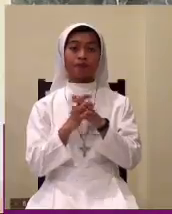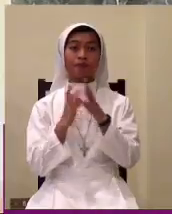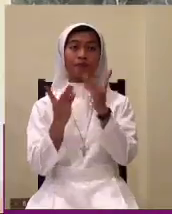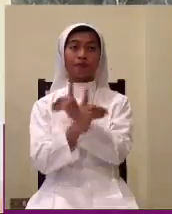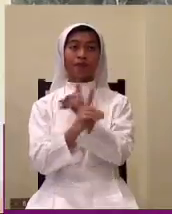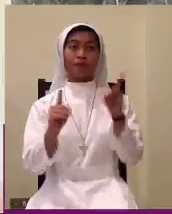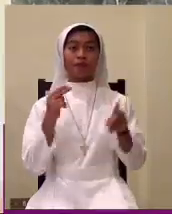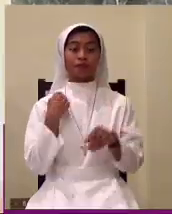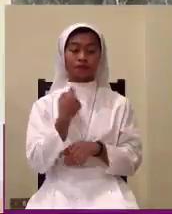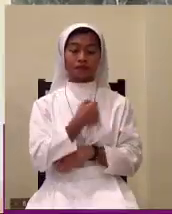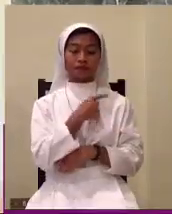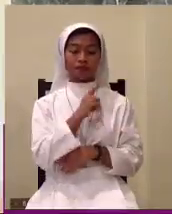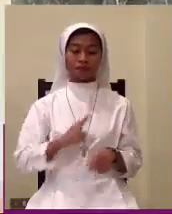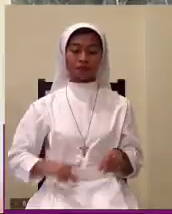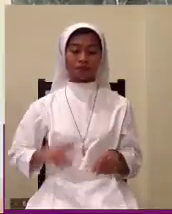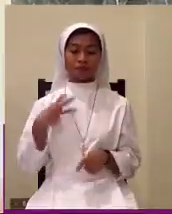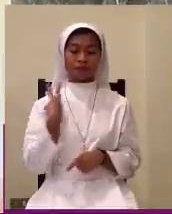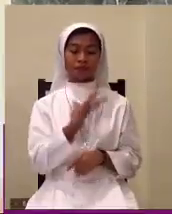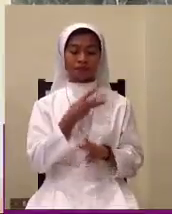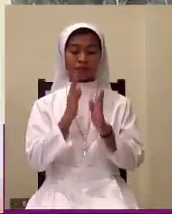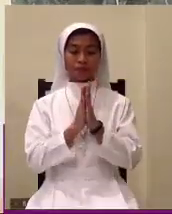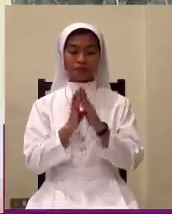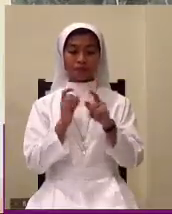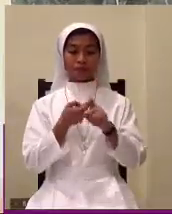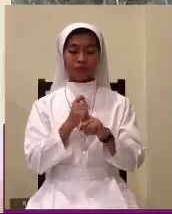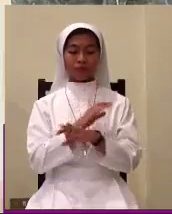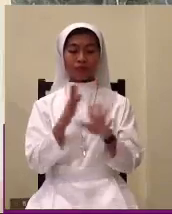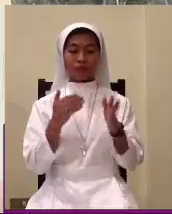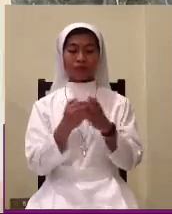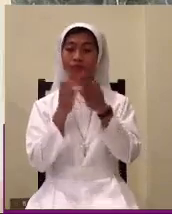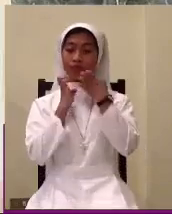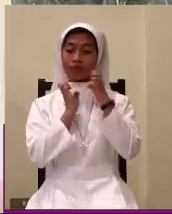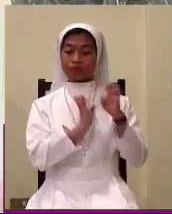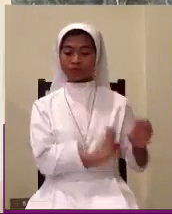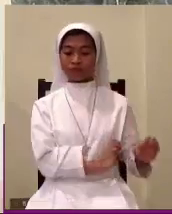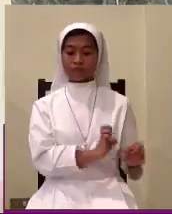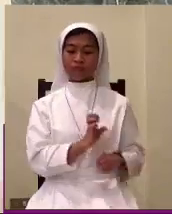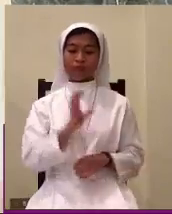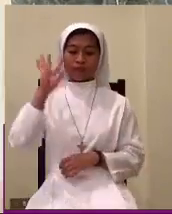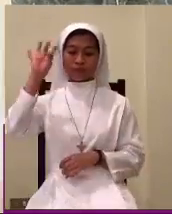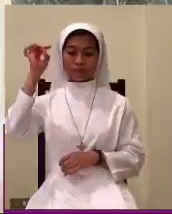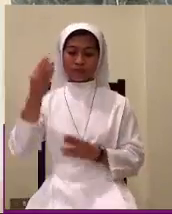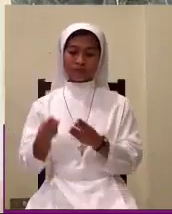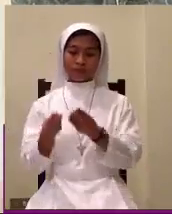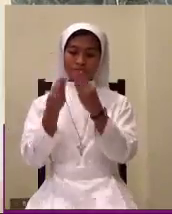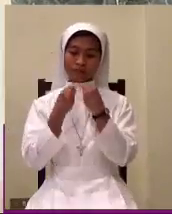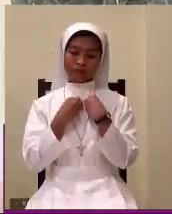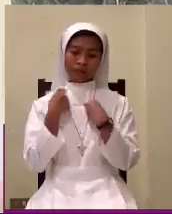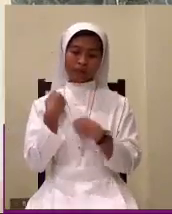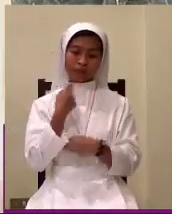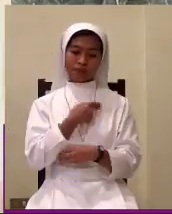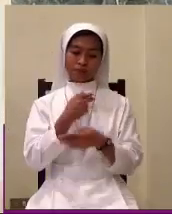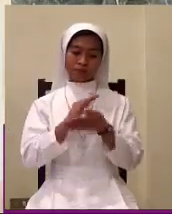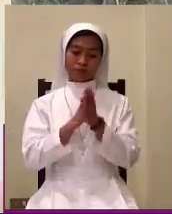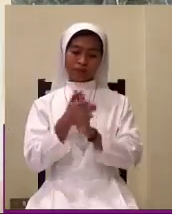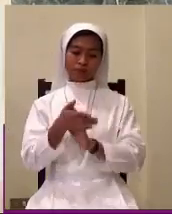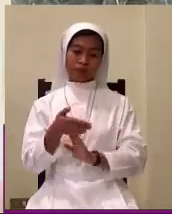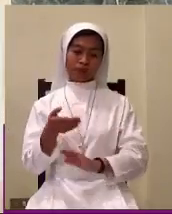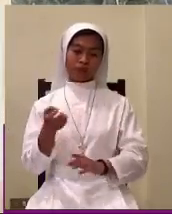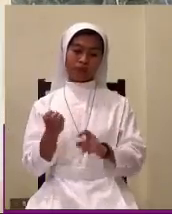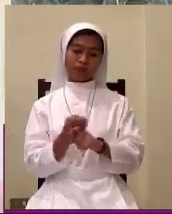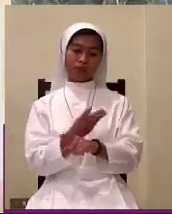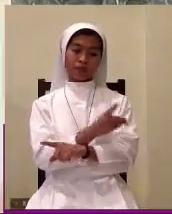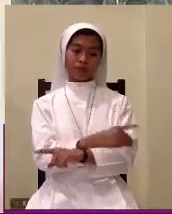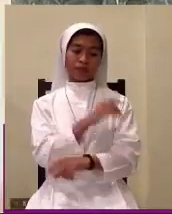Deliver us, Lord, we pray, from every evil. Graciously grant peace in our days, that by the help of